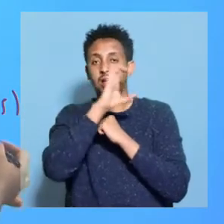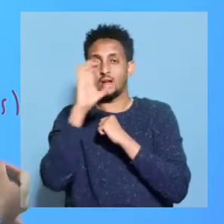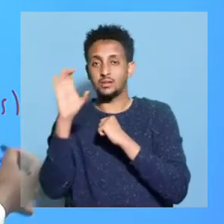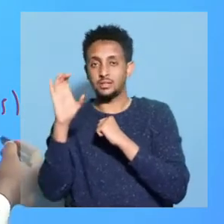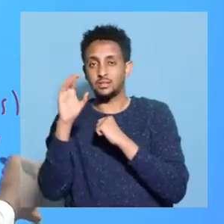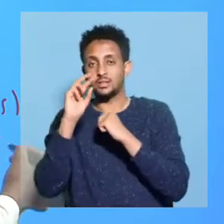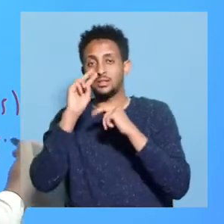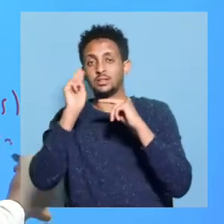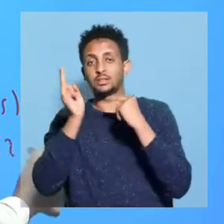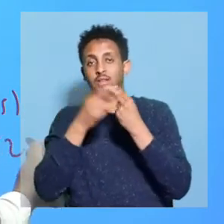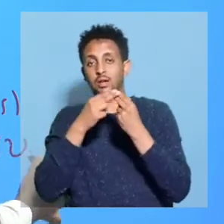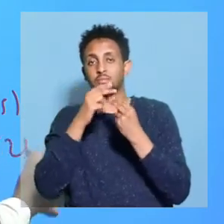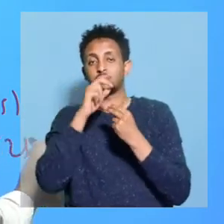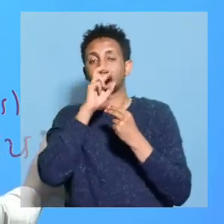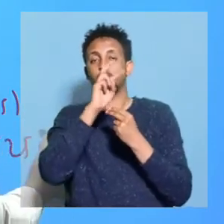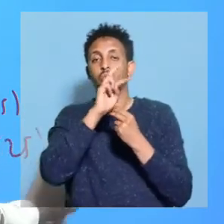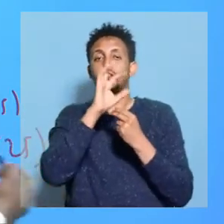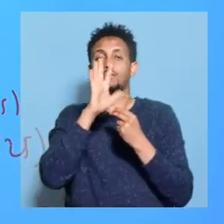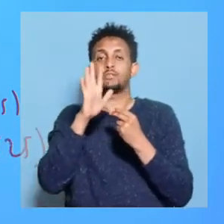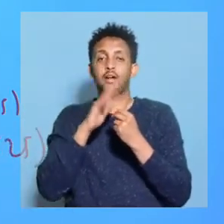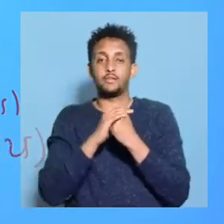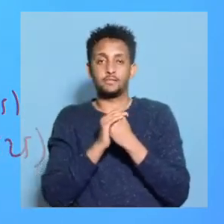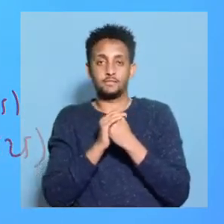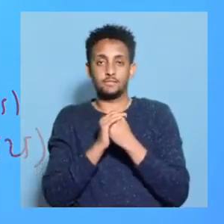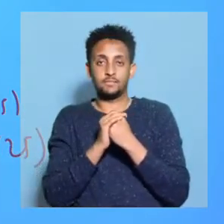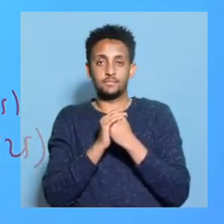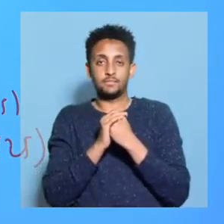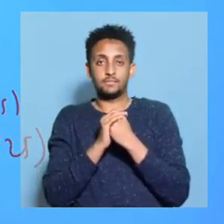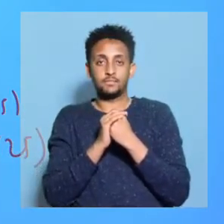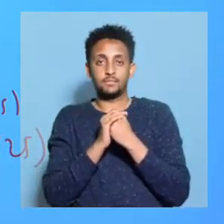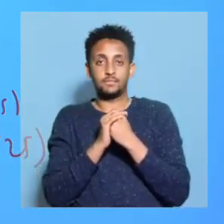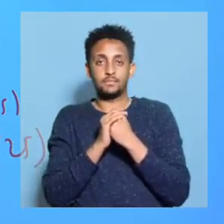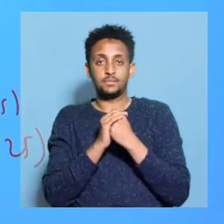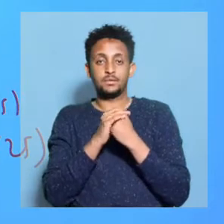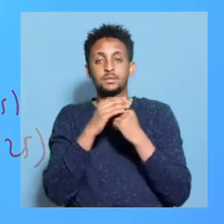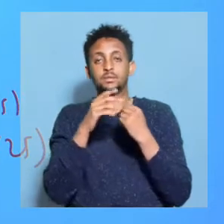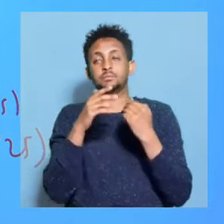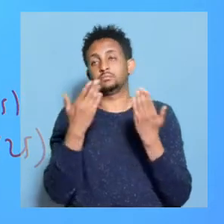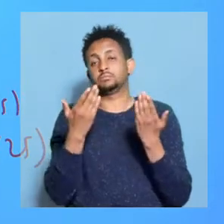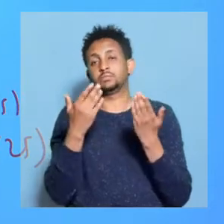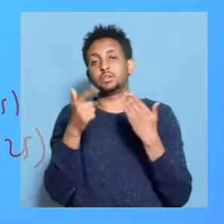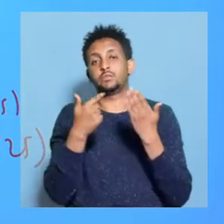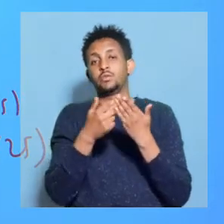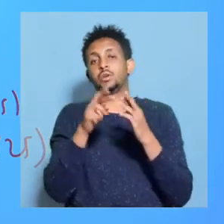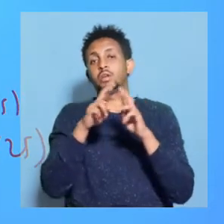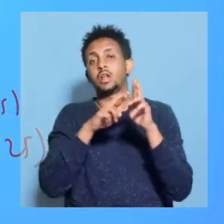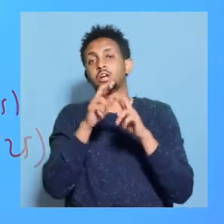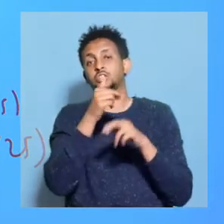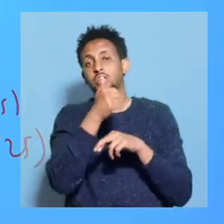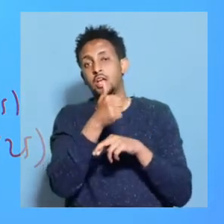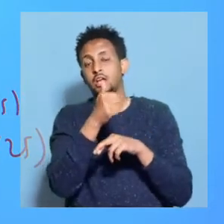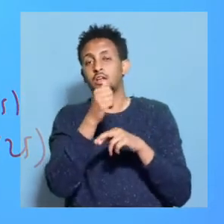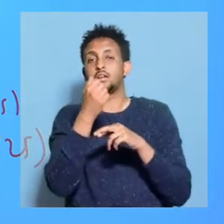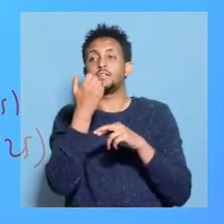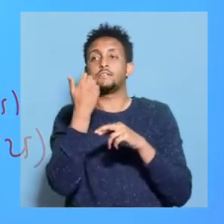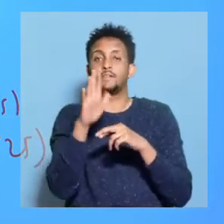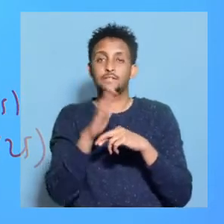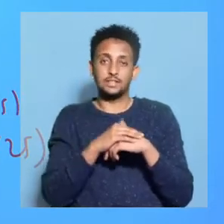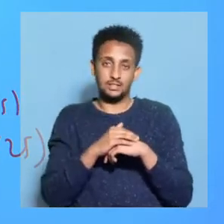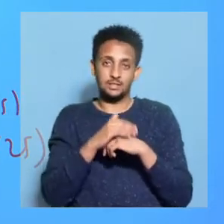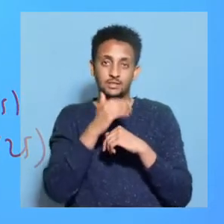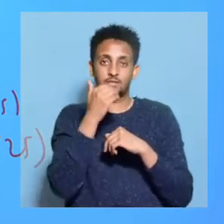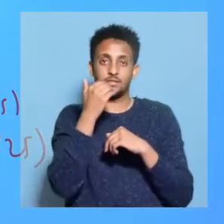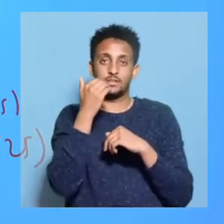800 times 25 times 25. Therefore, reaction A is 50